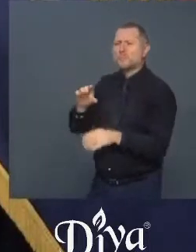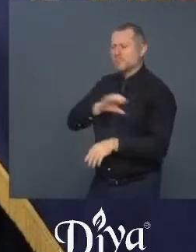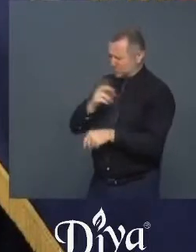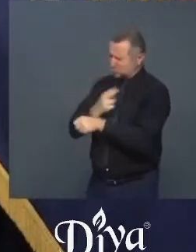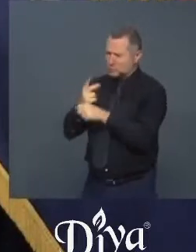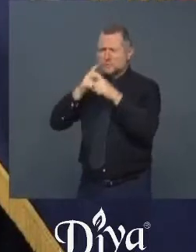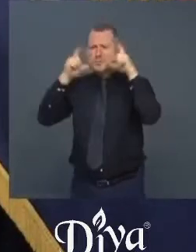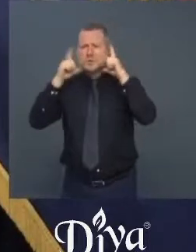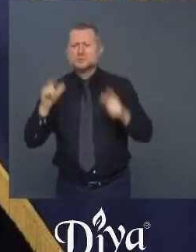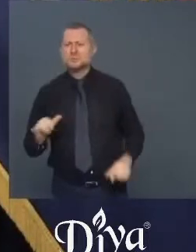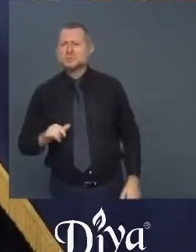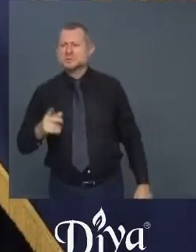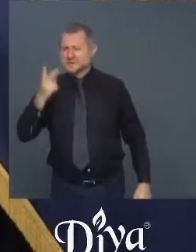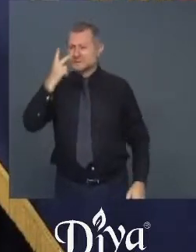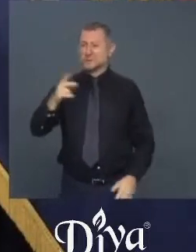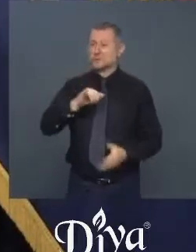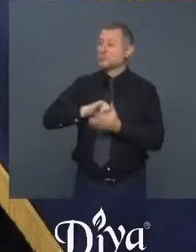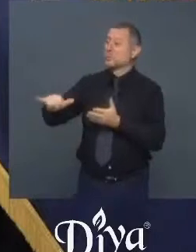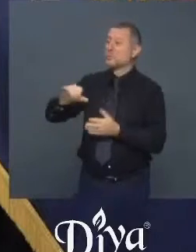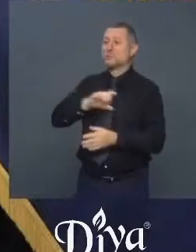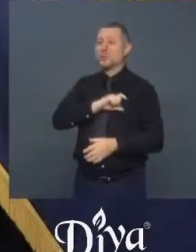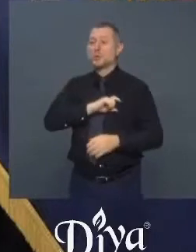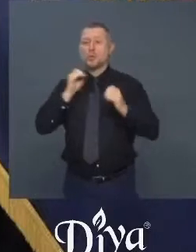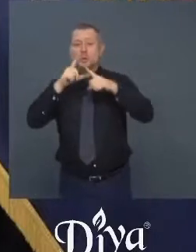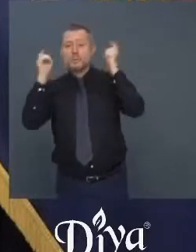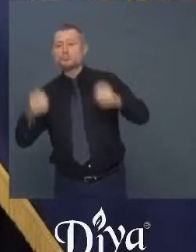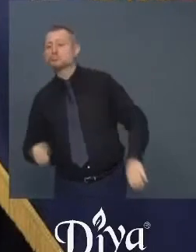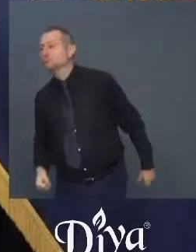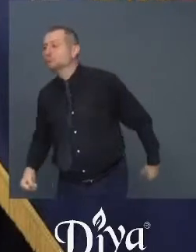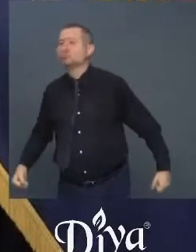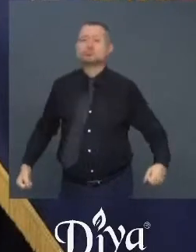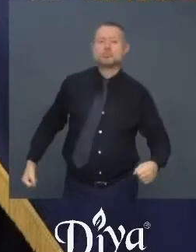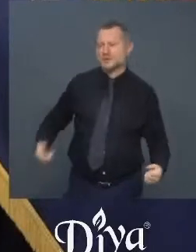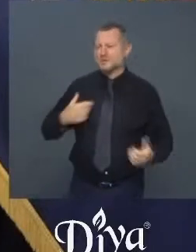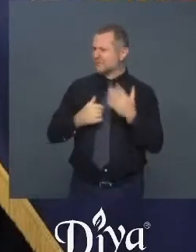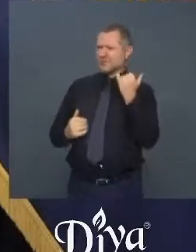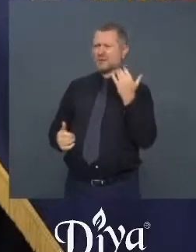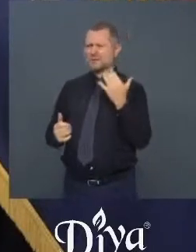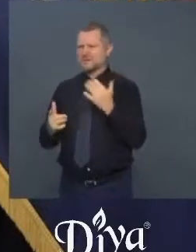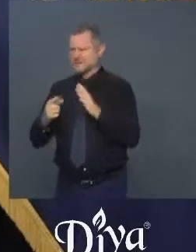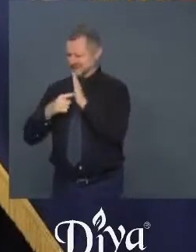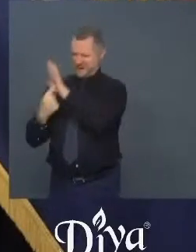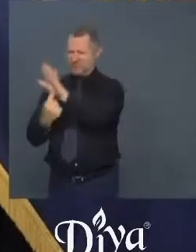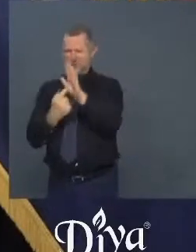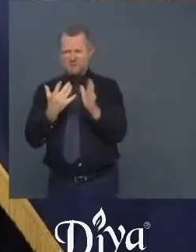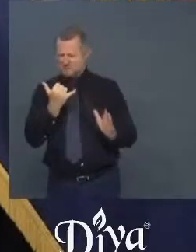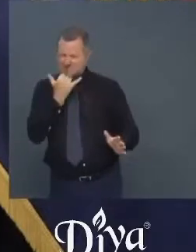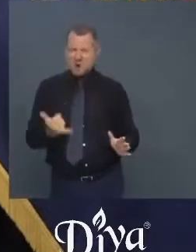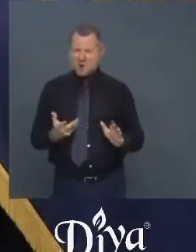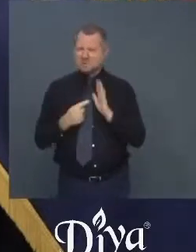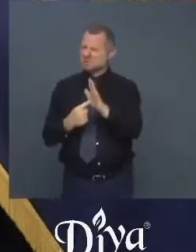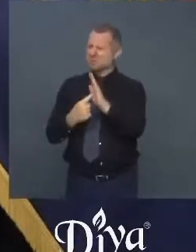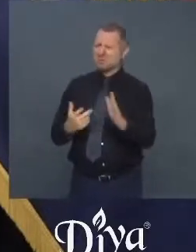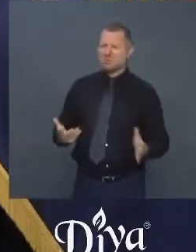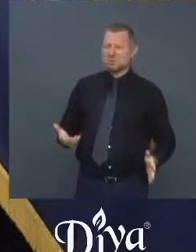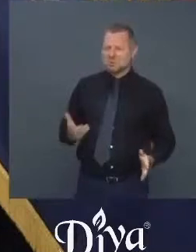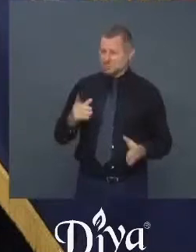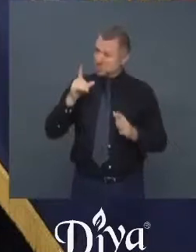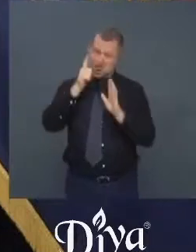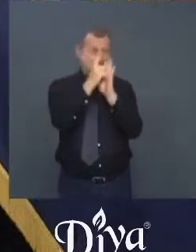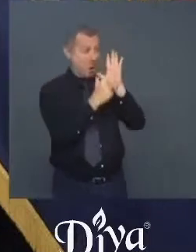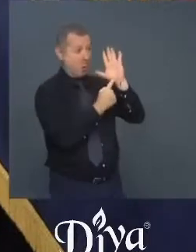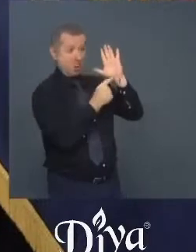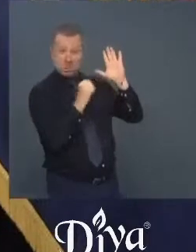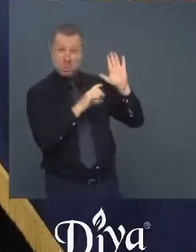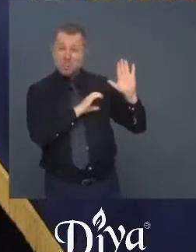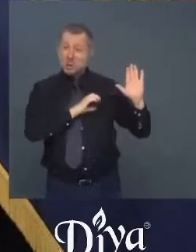What signal does that send? Wearing a mask is the law. But the police officer who's supposed to enforce